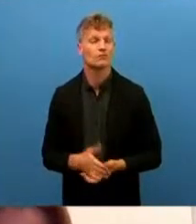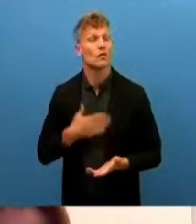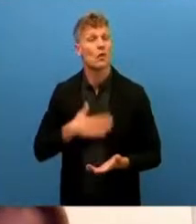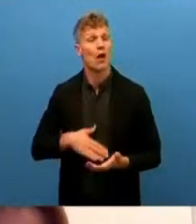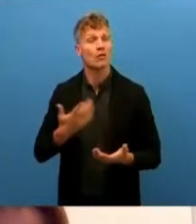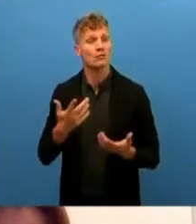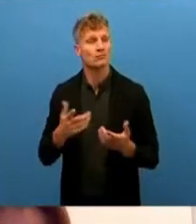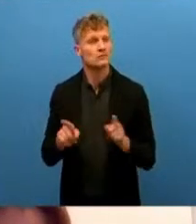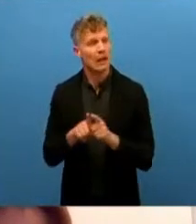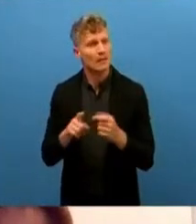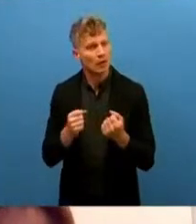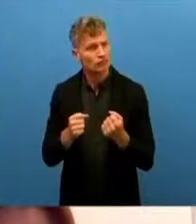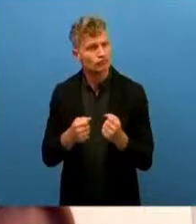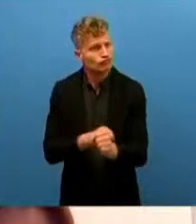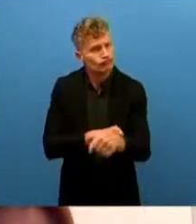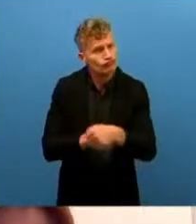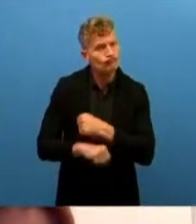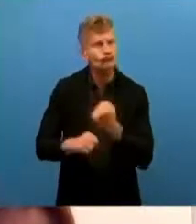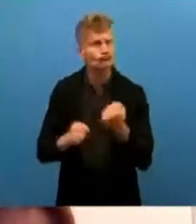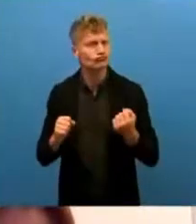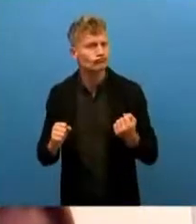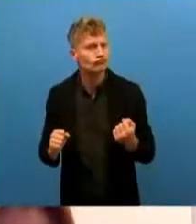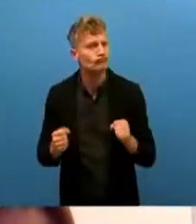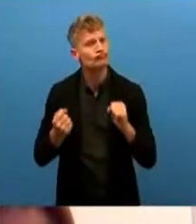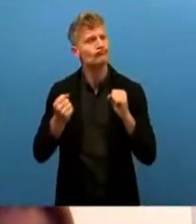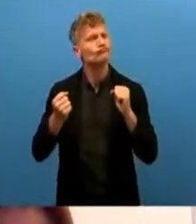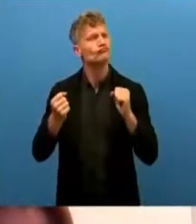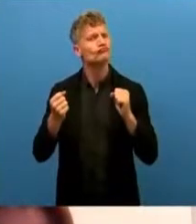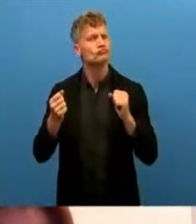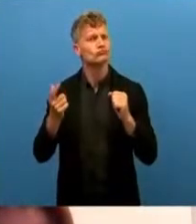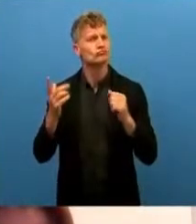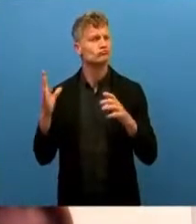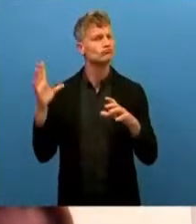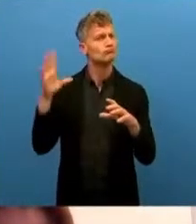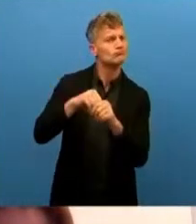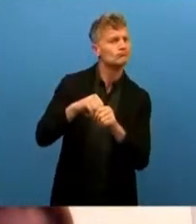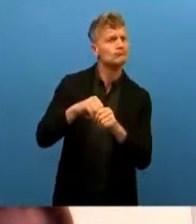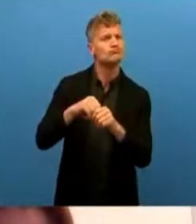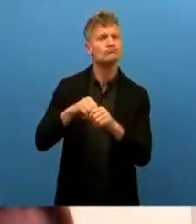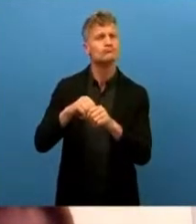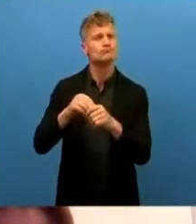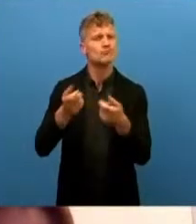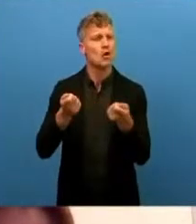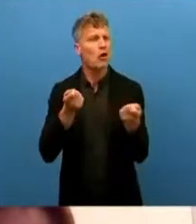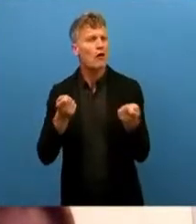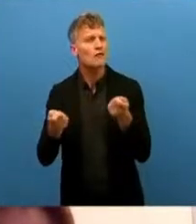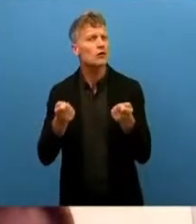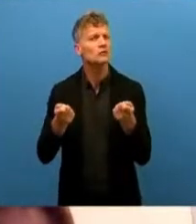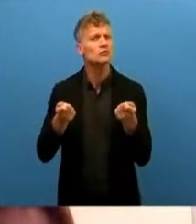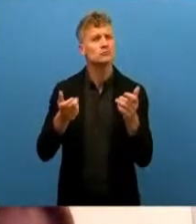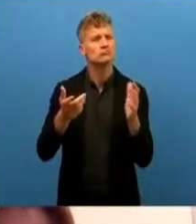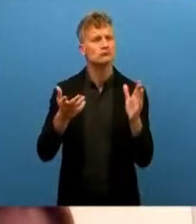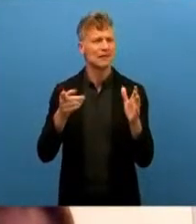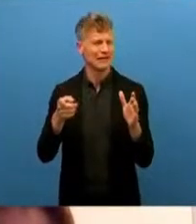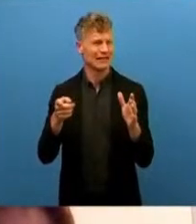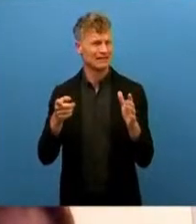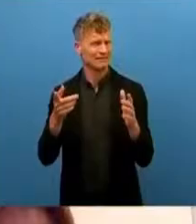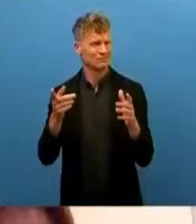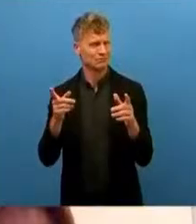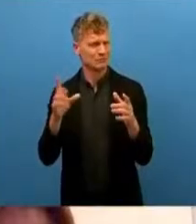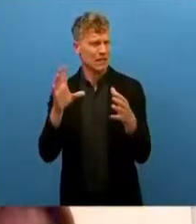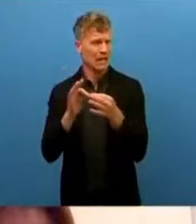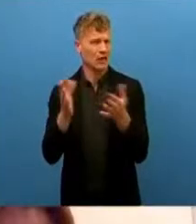strengthening indigenous participation in the United Nations is not only a matter of justice and inclusion, but